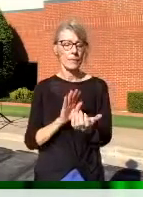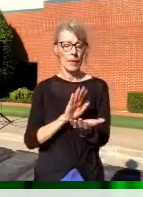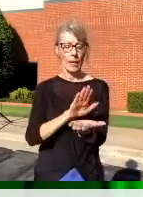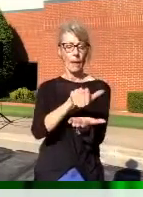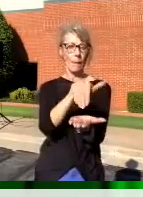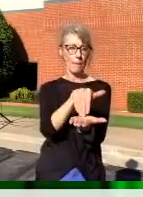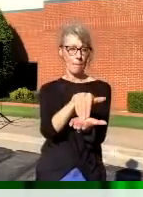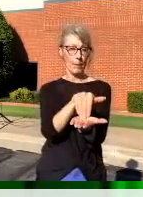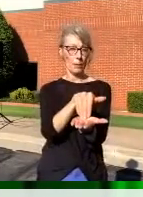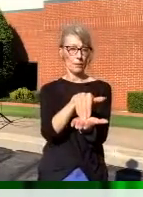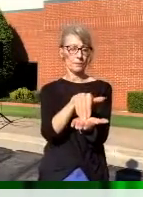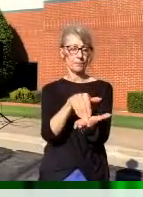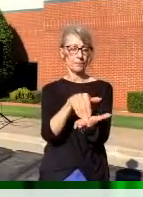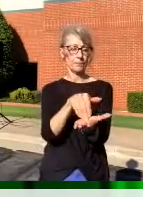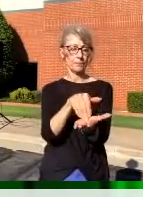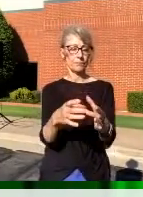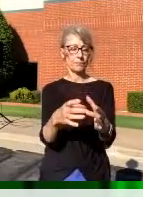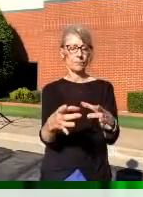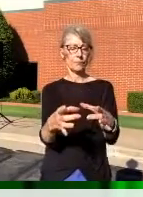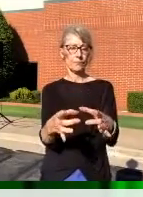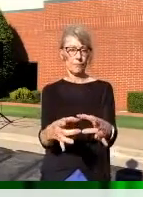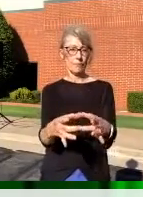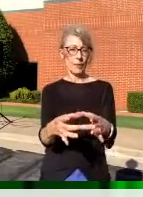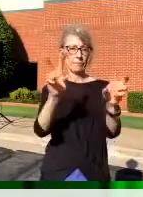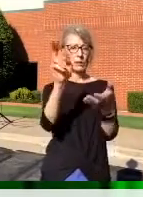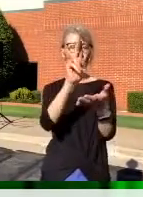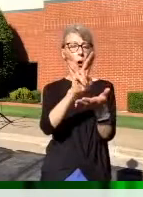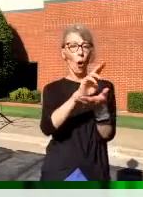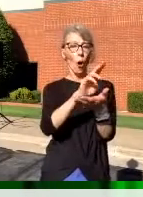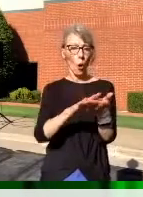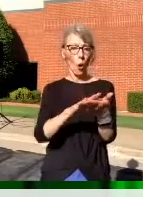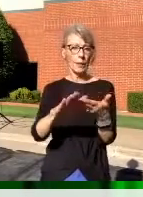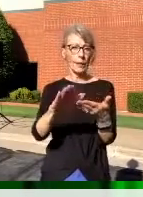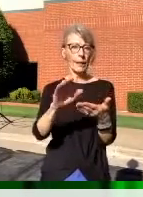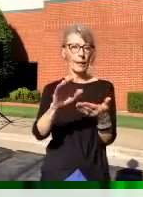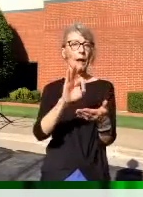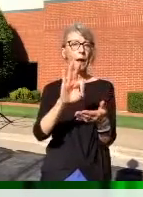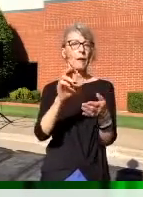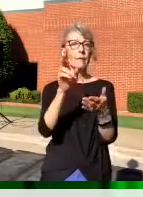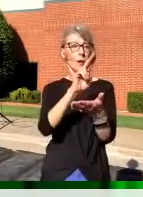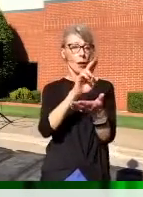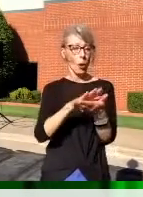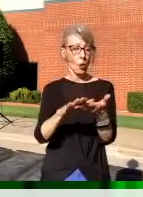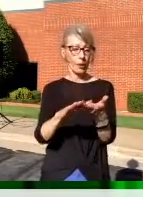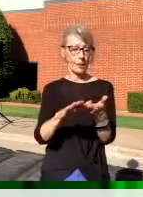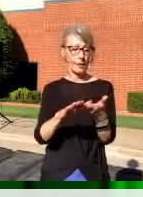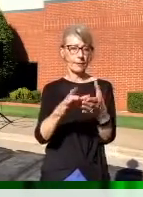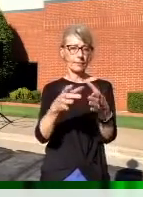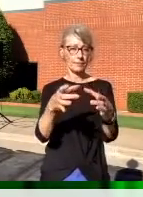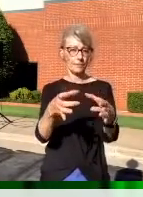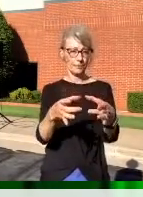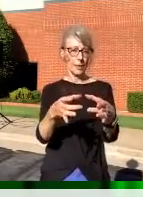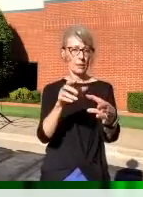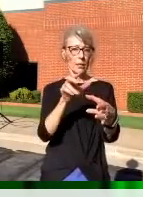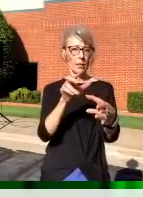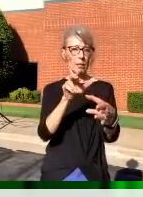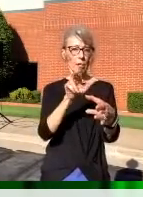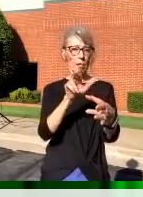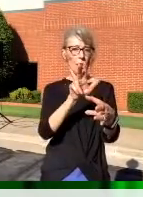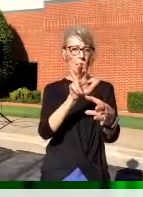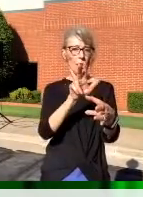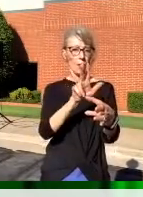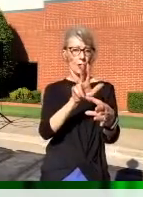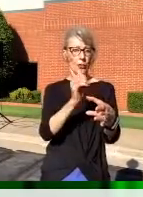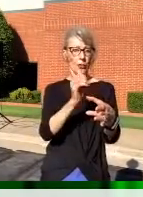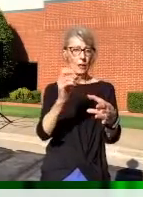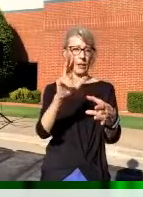room. It's called the Holy of Holies. It's 30 feet by 30 feet by 30 feet. It's a perfect cube. You've got the Ark of the Covenant